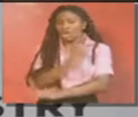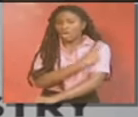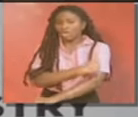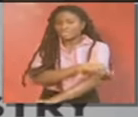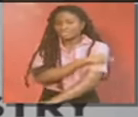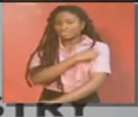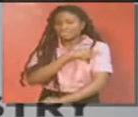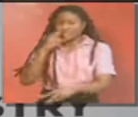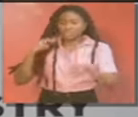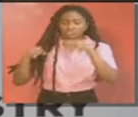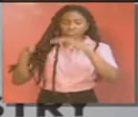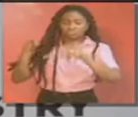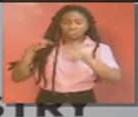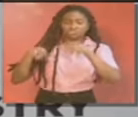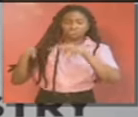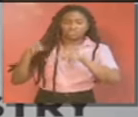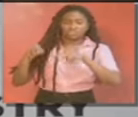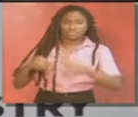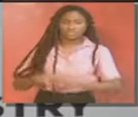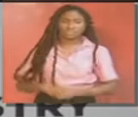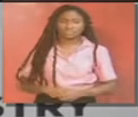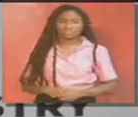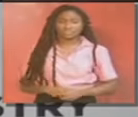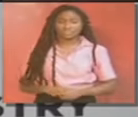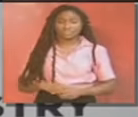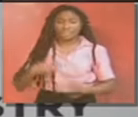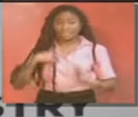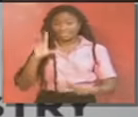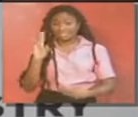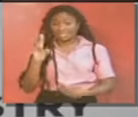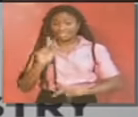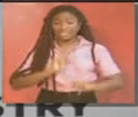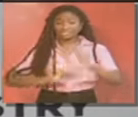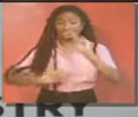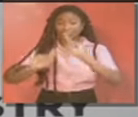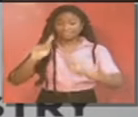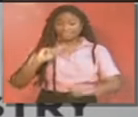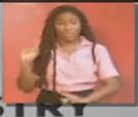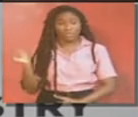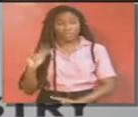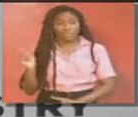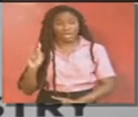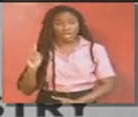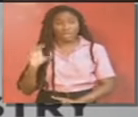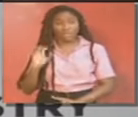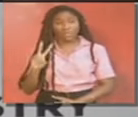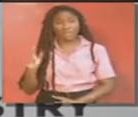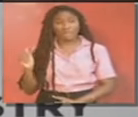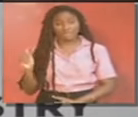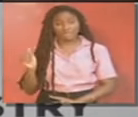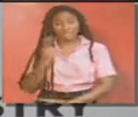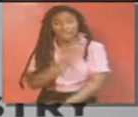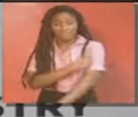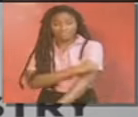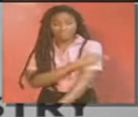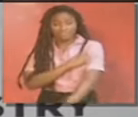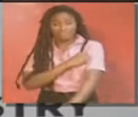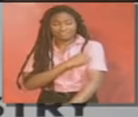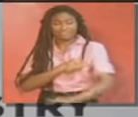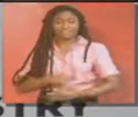parallel healthcare system. There are 7 cases at the Couva Medical and Multi-Training